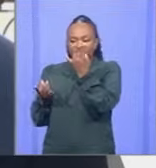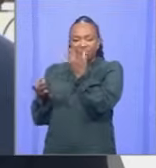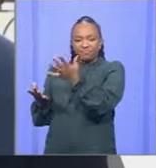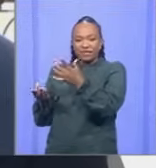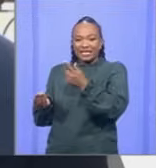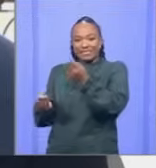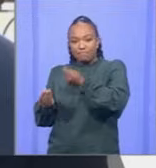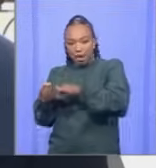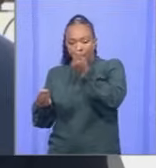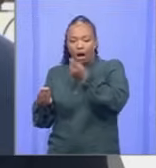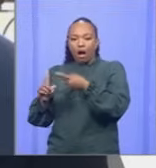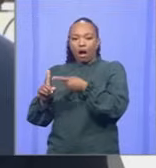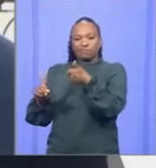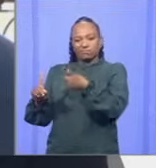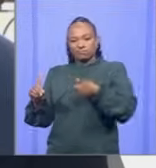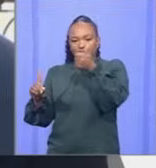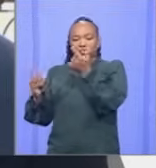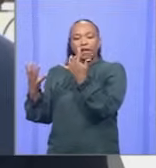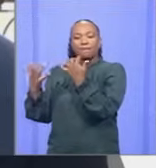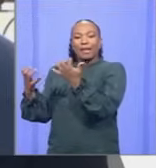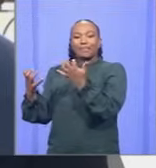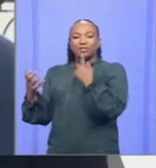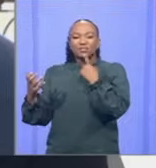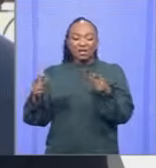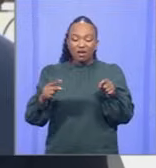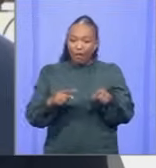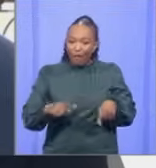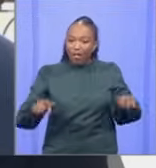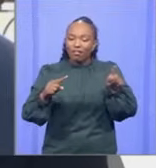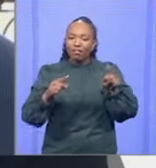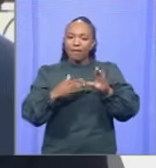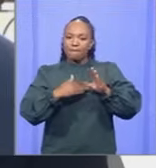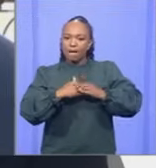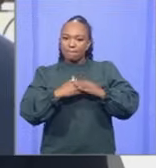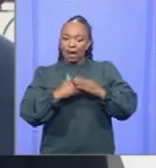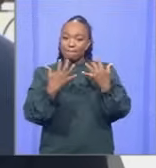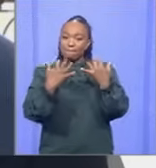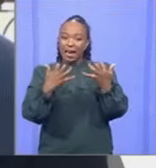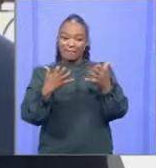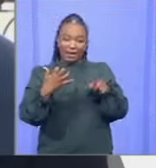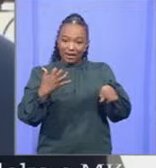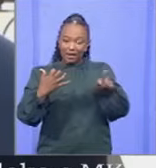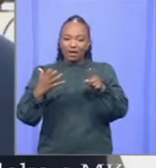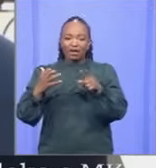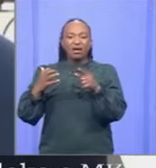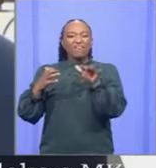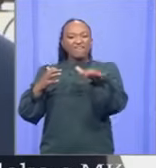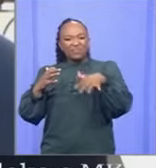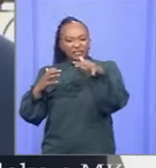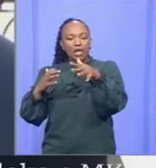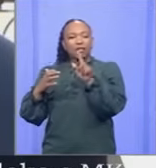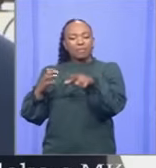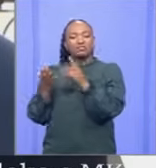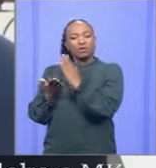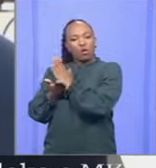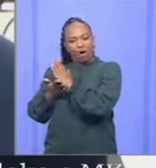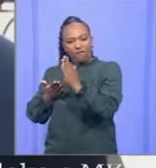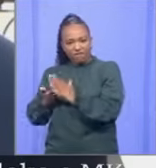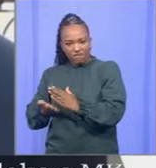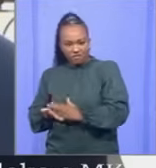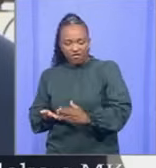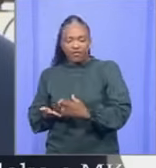to remove 15 of its public representatives from the National Assembly. According to the Constitution, a person loses membership